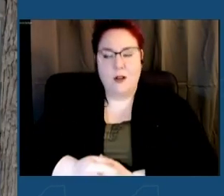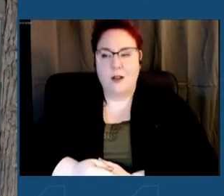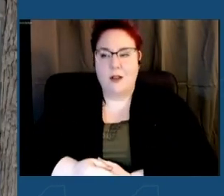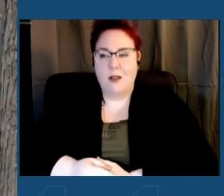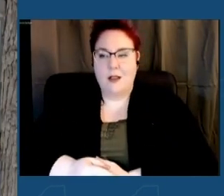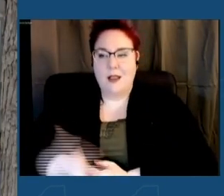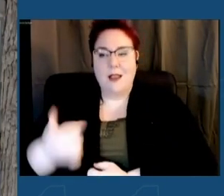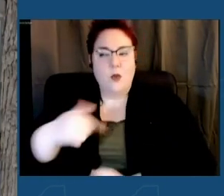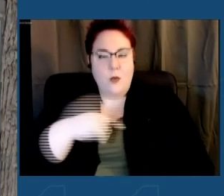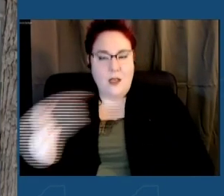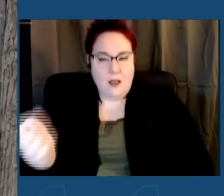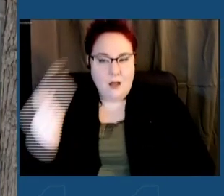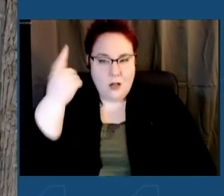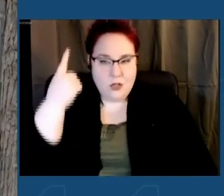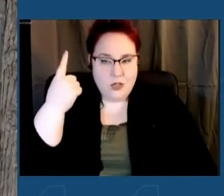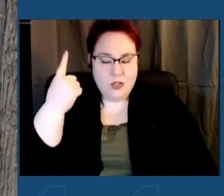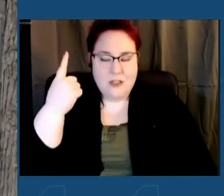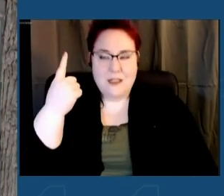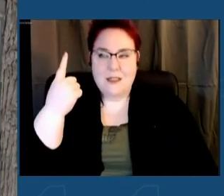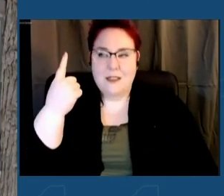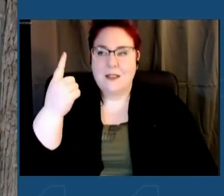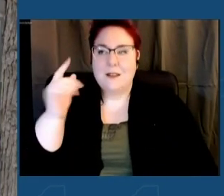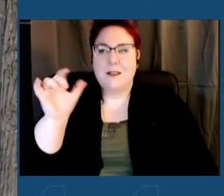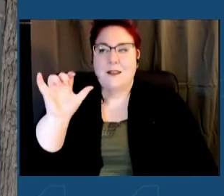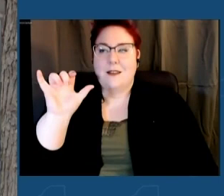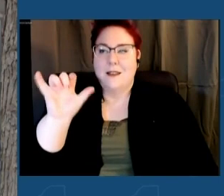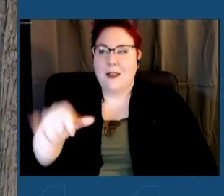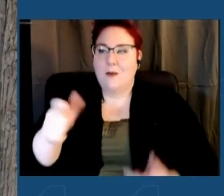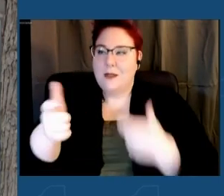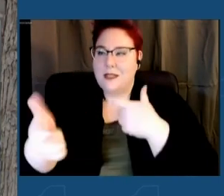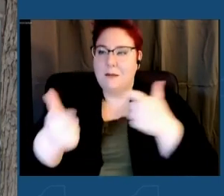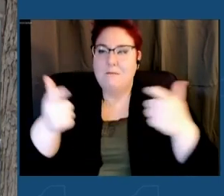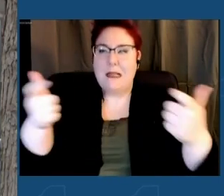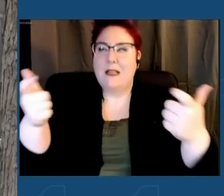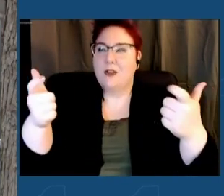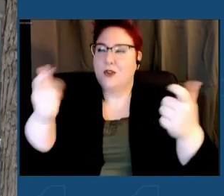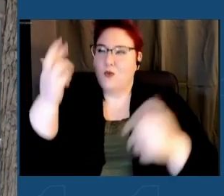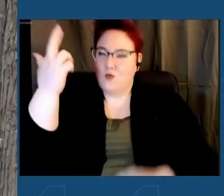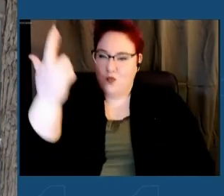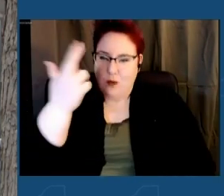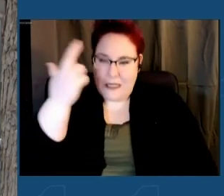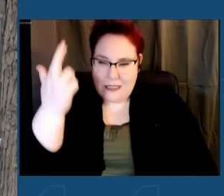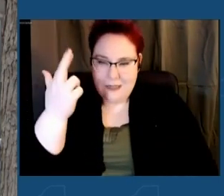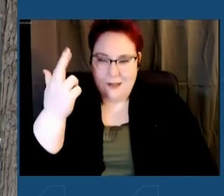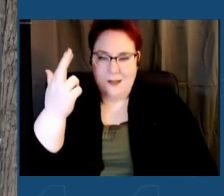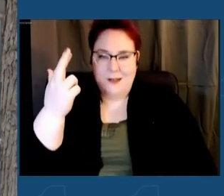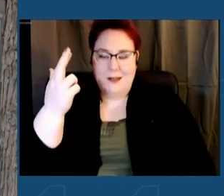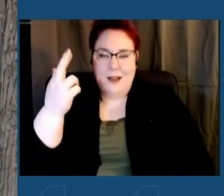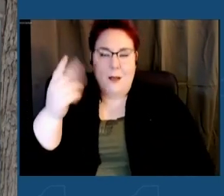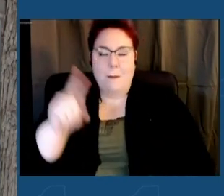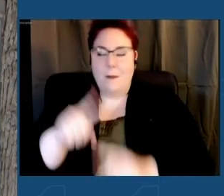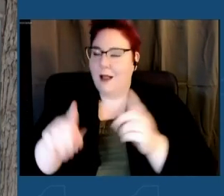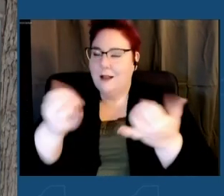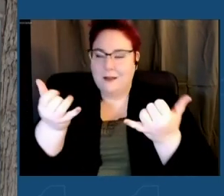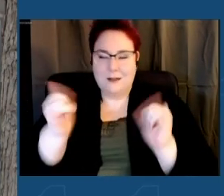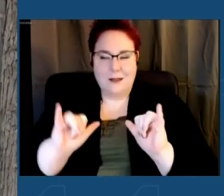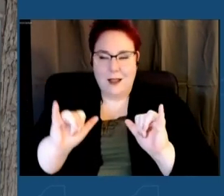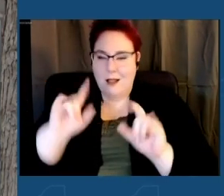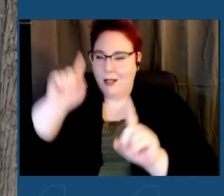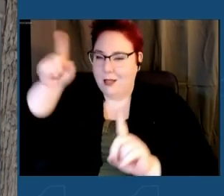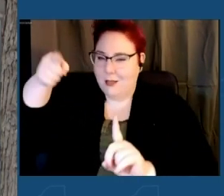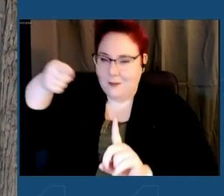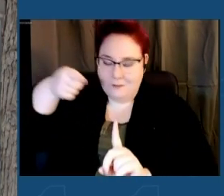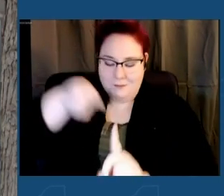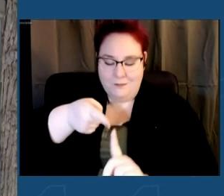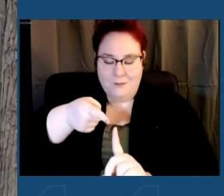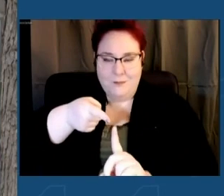understood that there was a bigger picture. Somehow it all boiled down to what we could